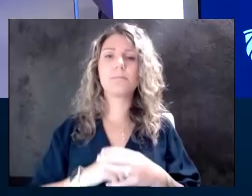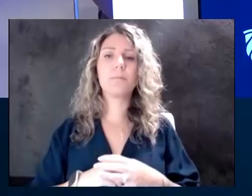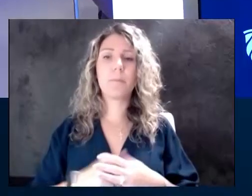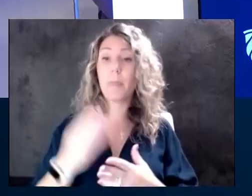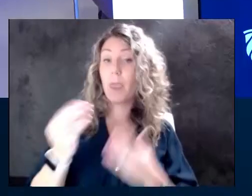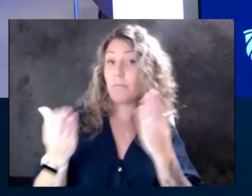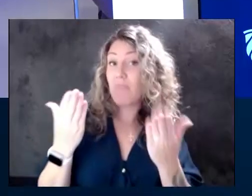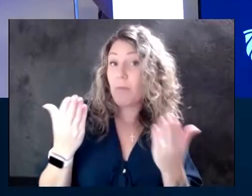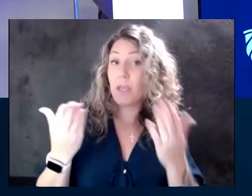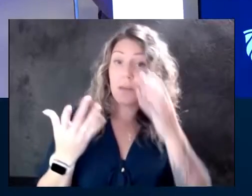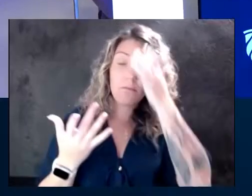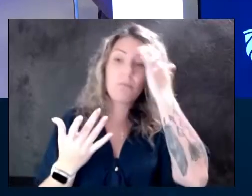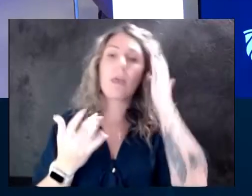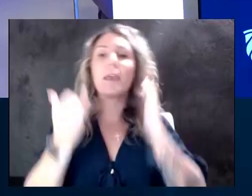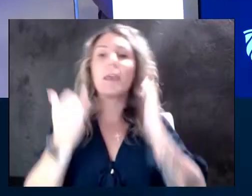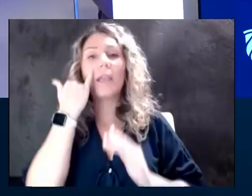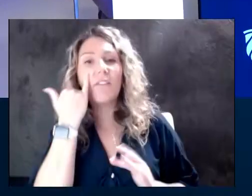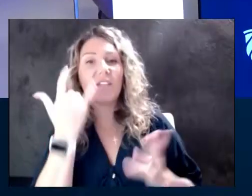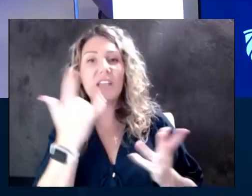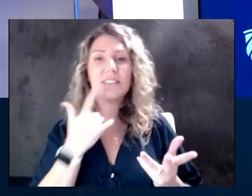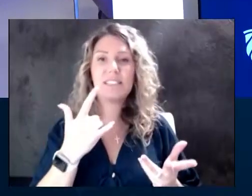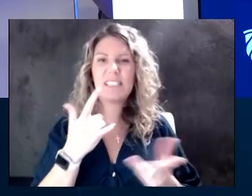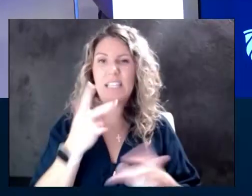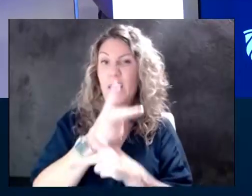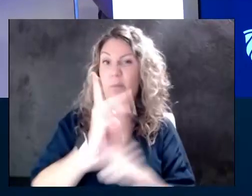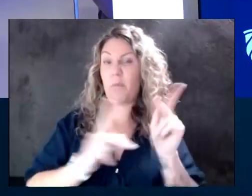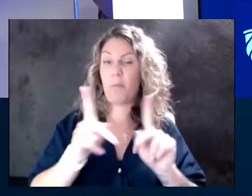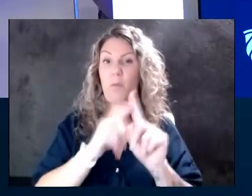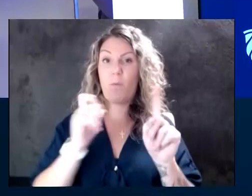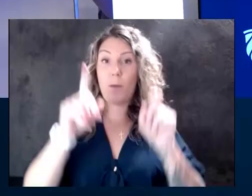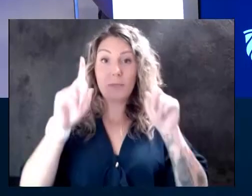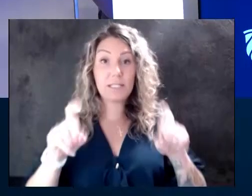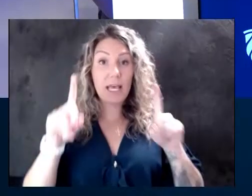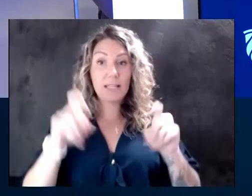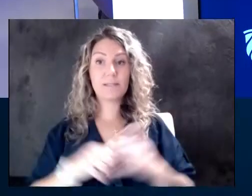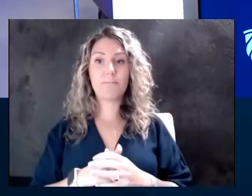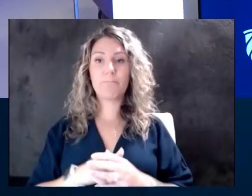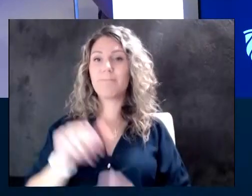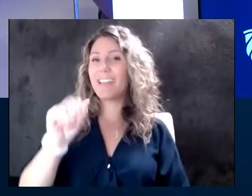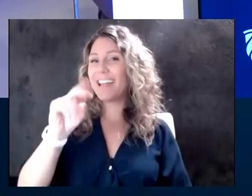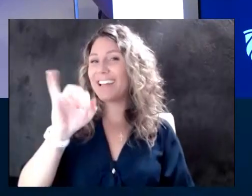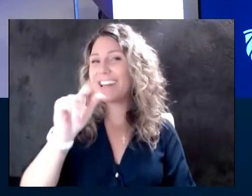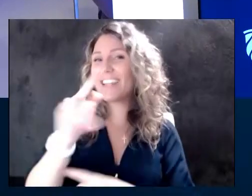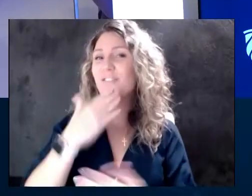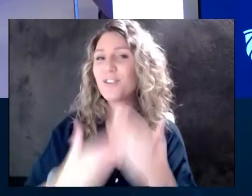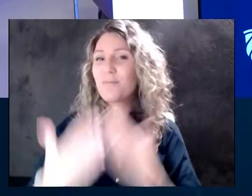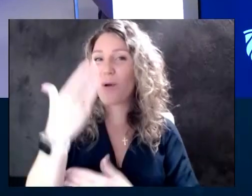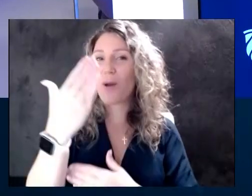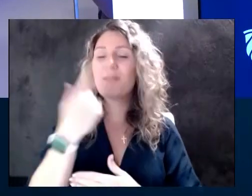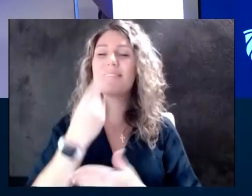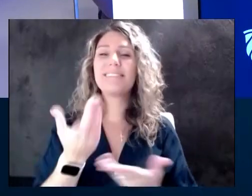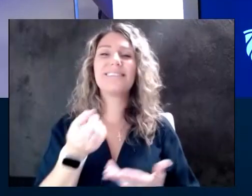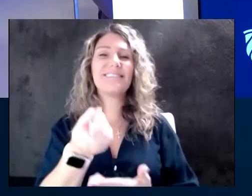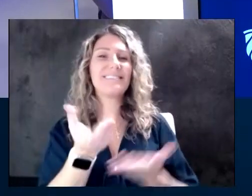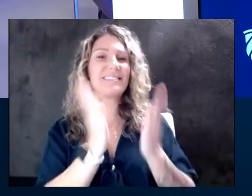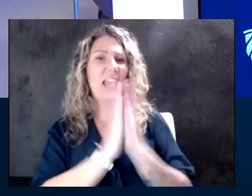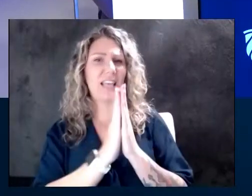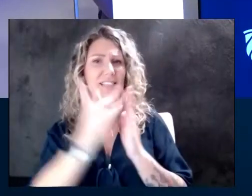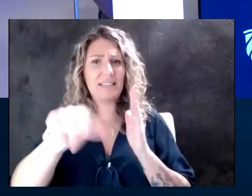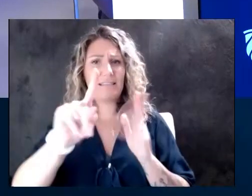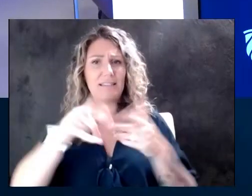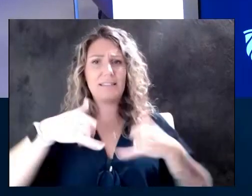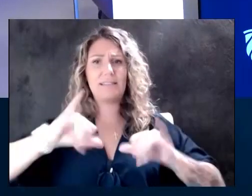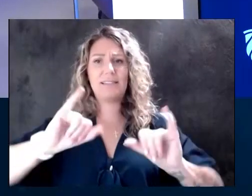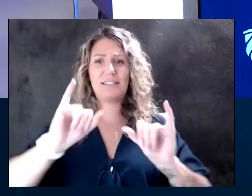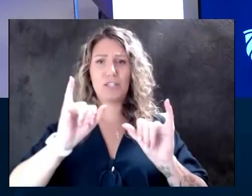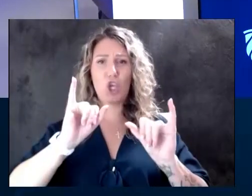especially if it's deterring people from getting it. Yeah, so, and that's yeah, for Anil. sure. Yep. Good morning, Anil, by the way, because he's asking, are they still brain ticklers,